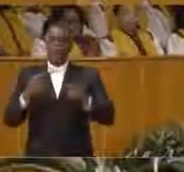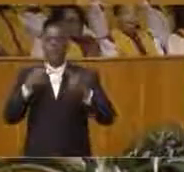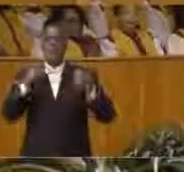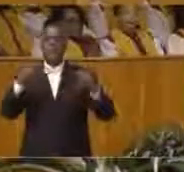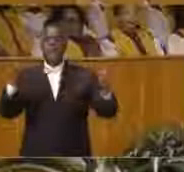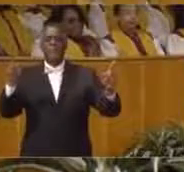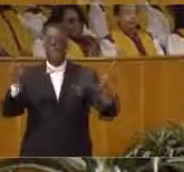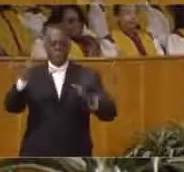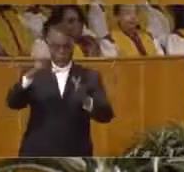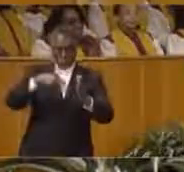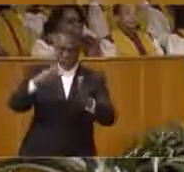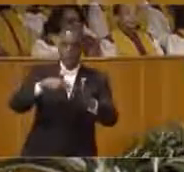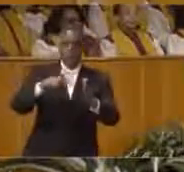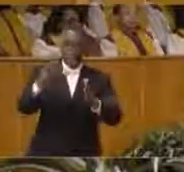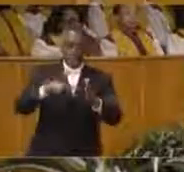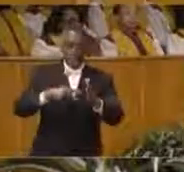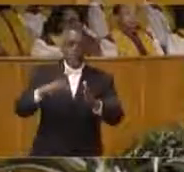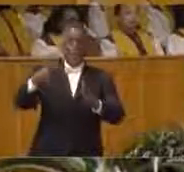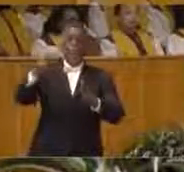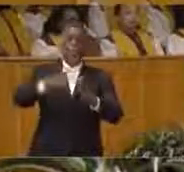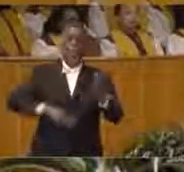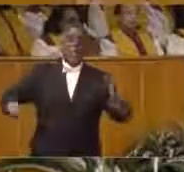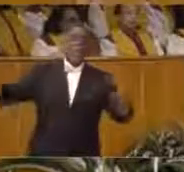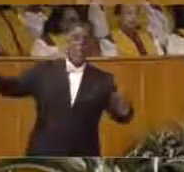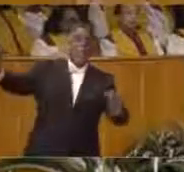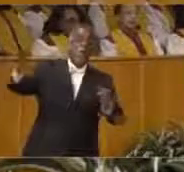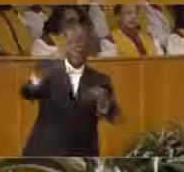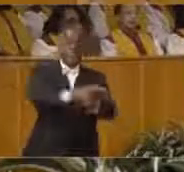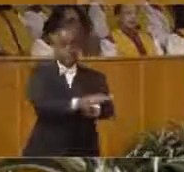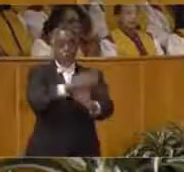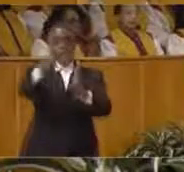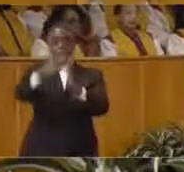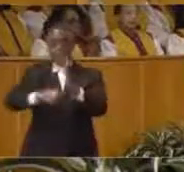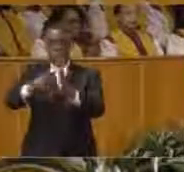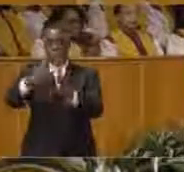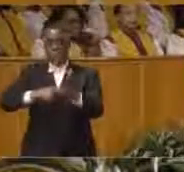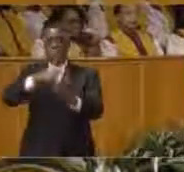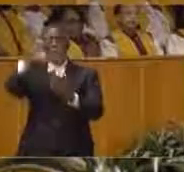read the announcements. She read the entire bulletin.